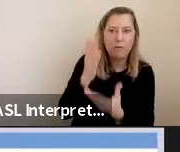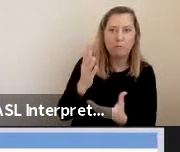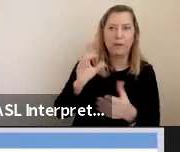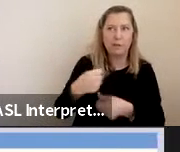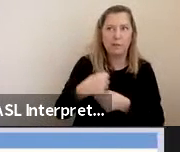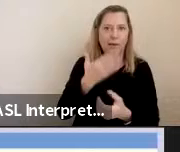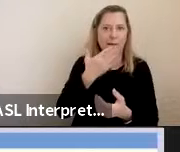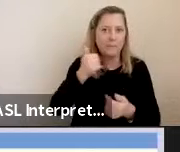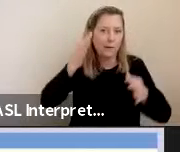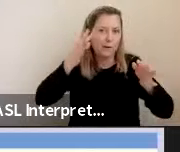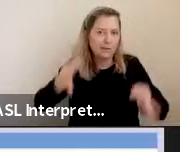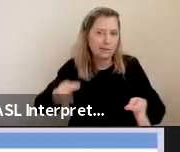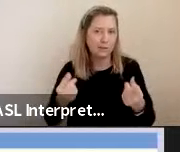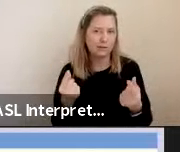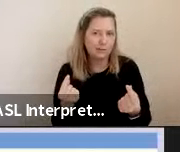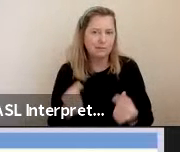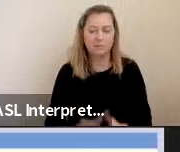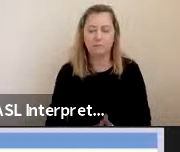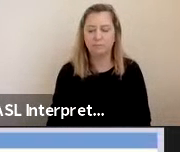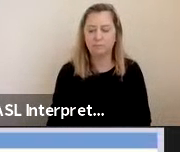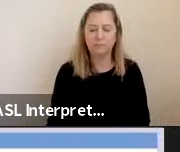decision.